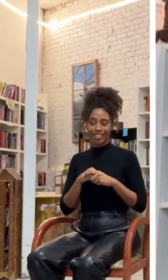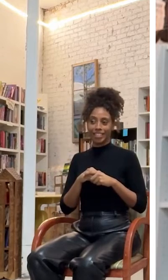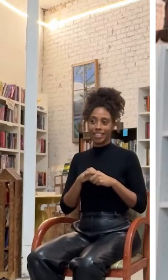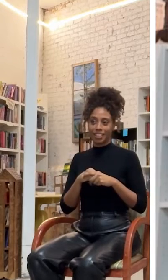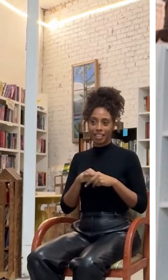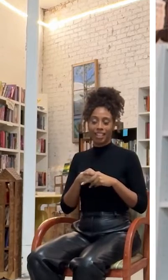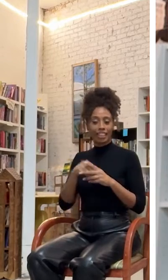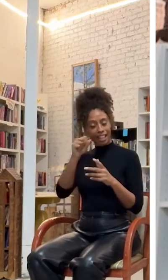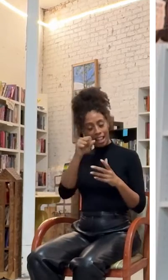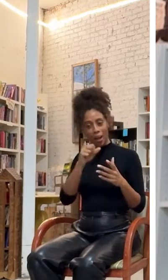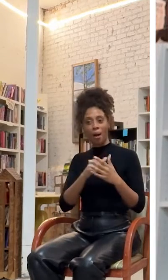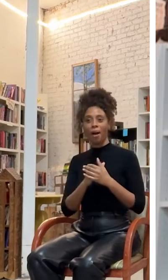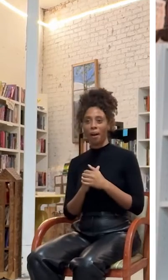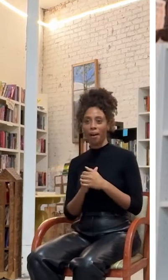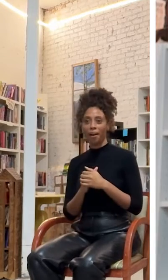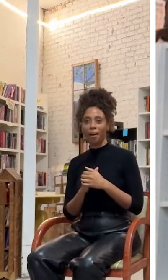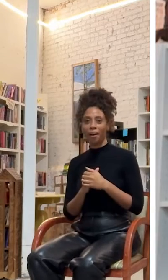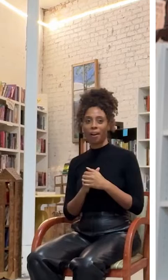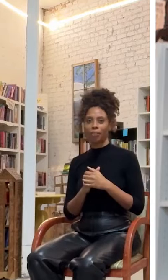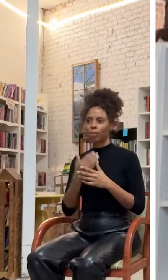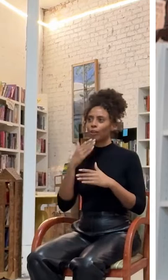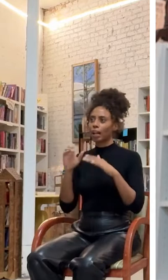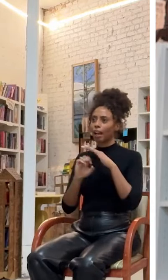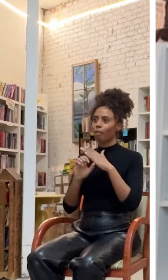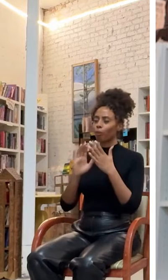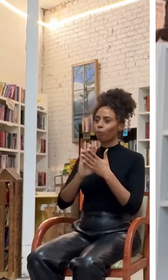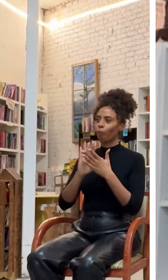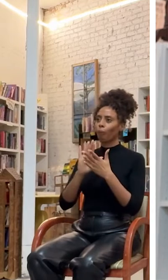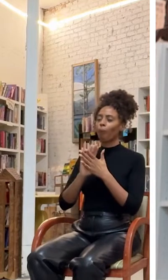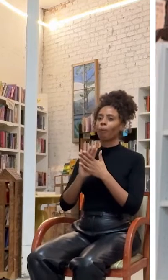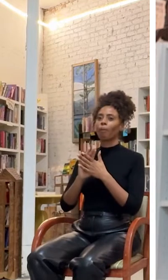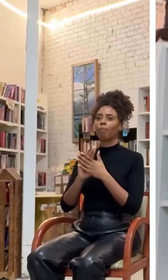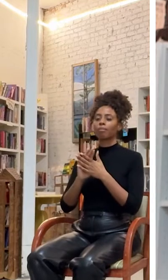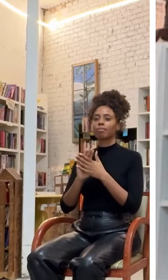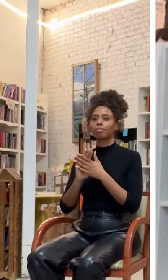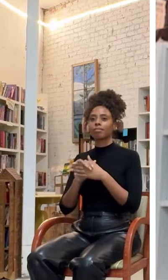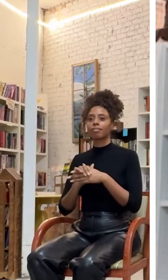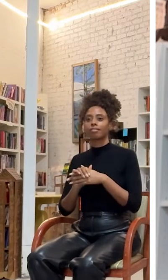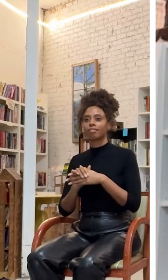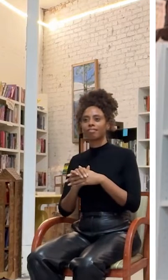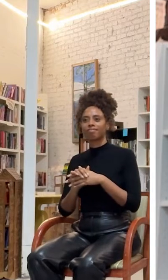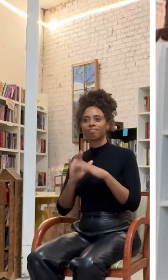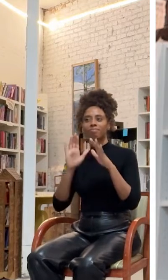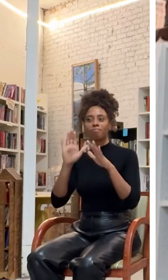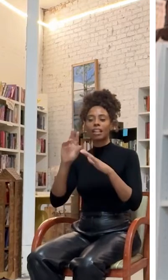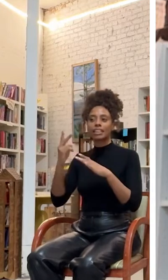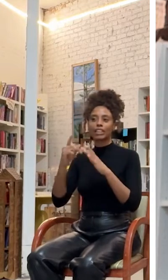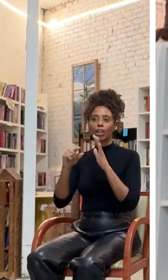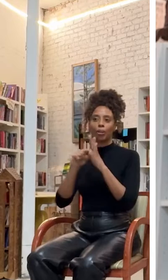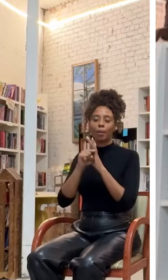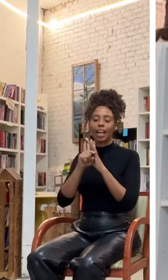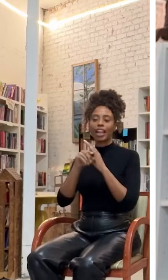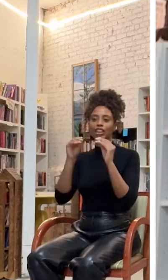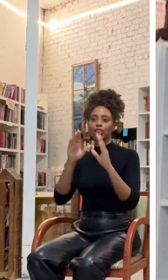So yeah, we had a really good elementary school. Had a lot of really dope. We had a really dope second grade teacher, really fast